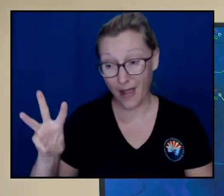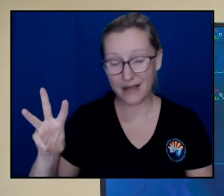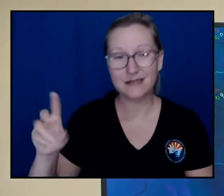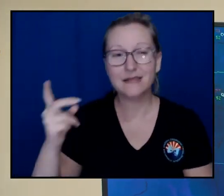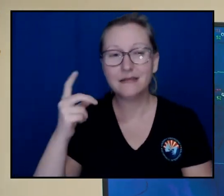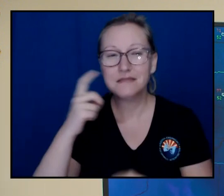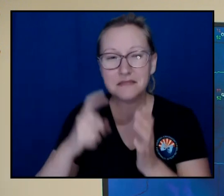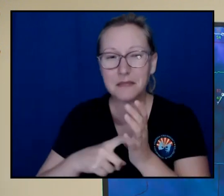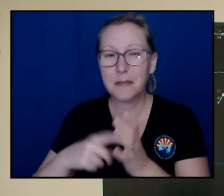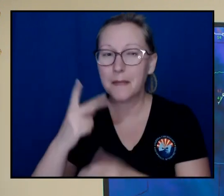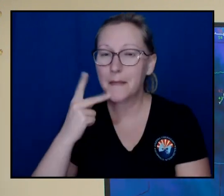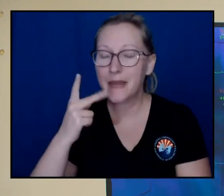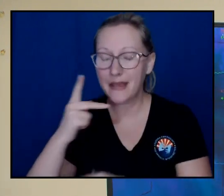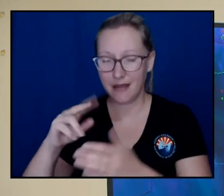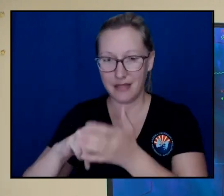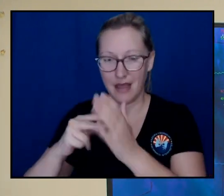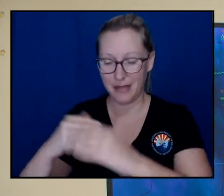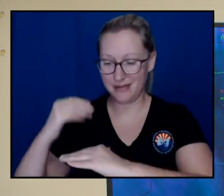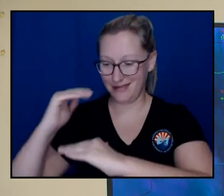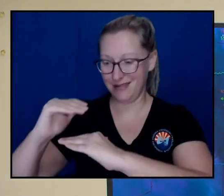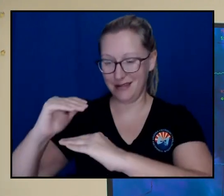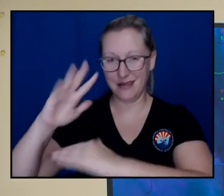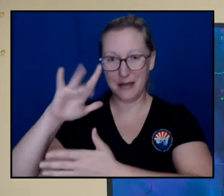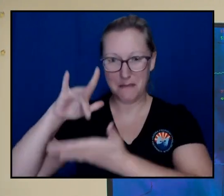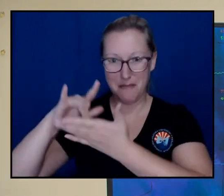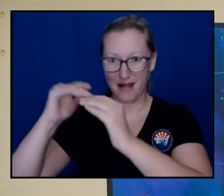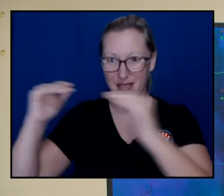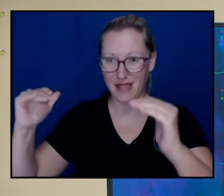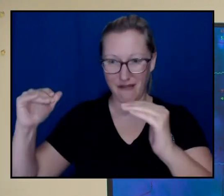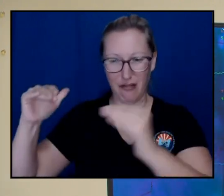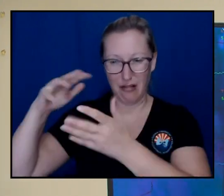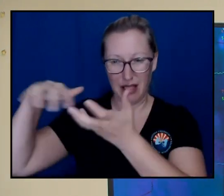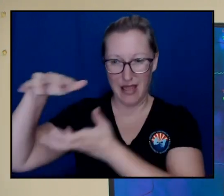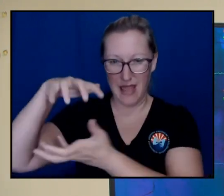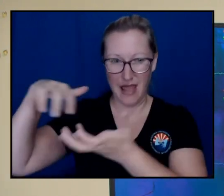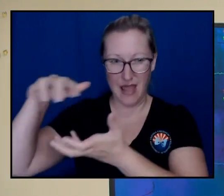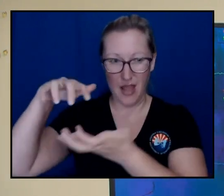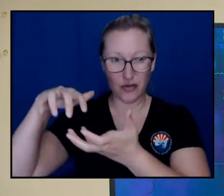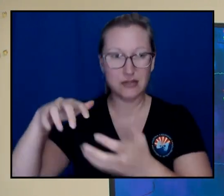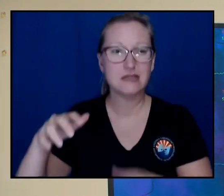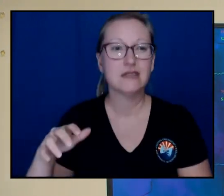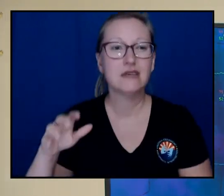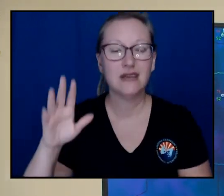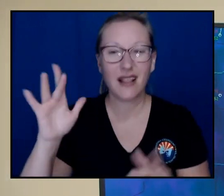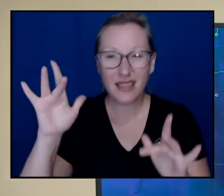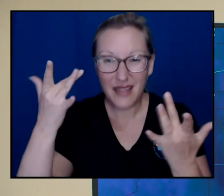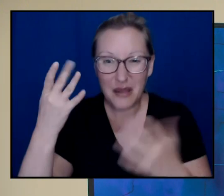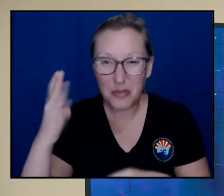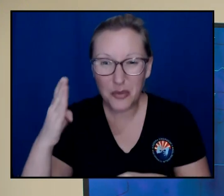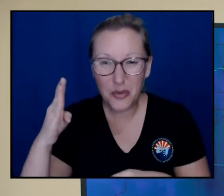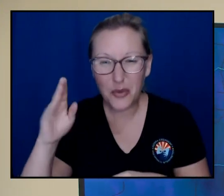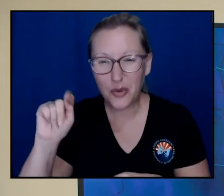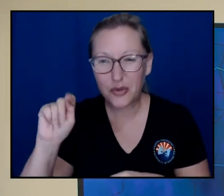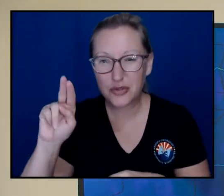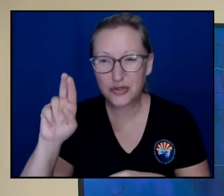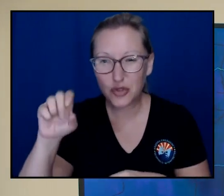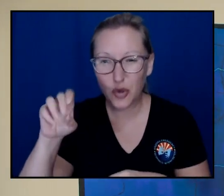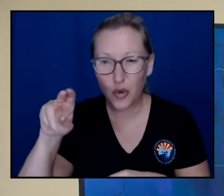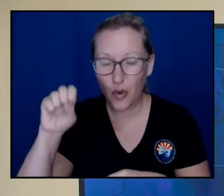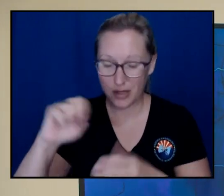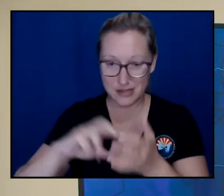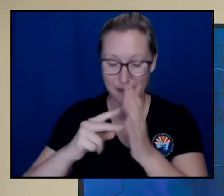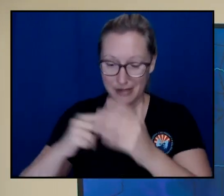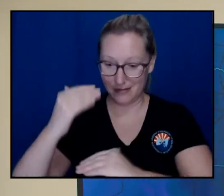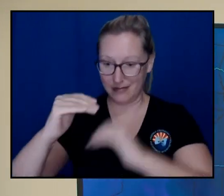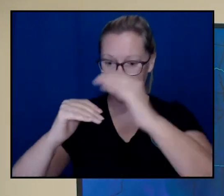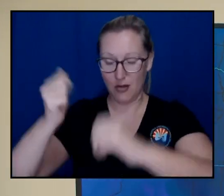at the mid-levels. We see some turquoise colors here. That's going to be moisture at all levels. But as we get a little bit closer back into our